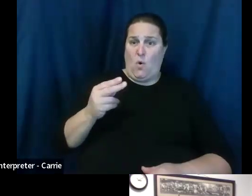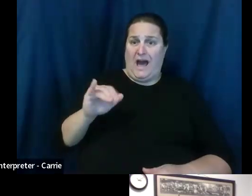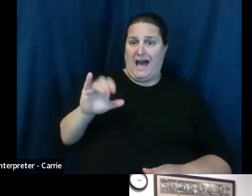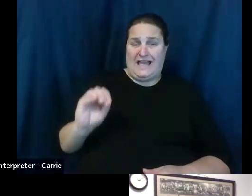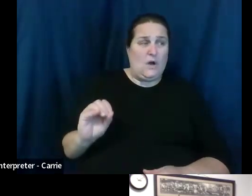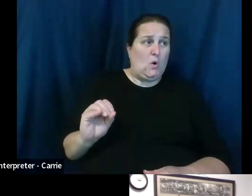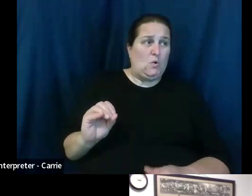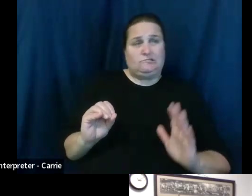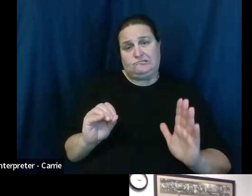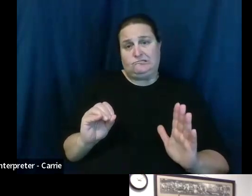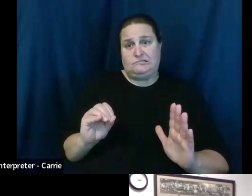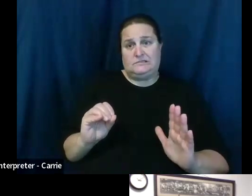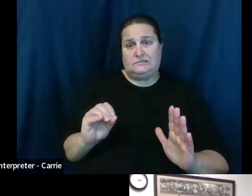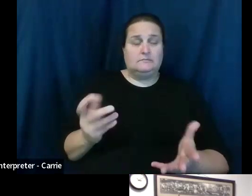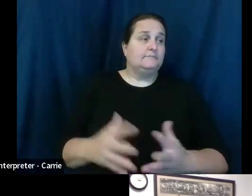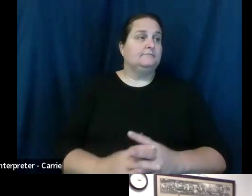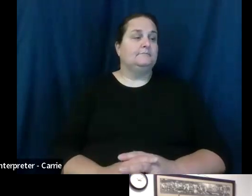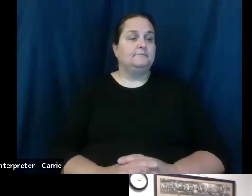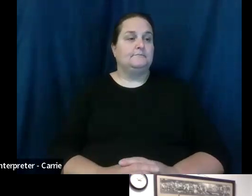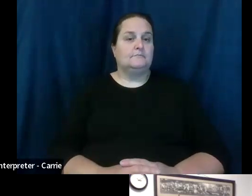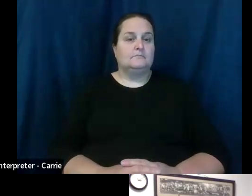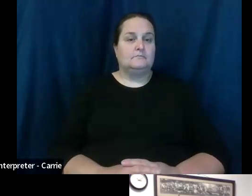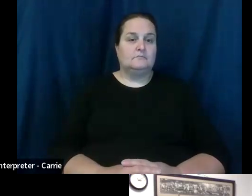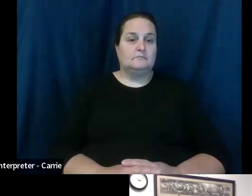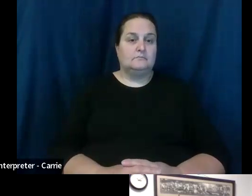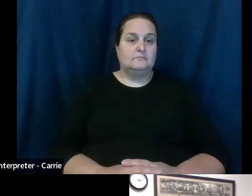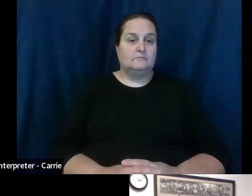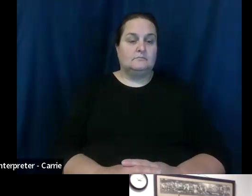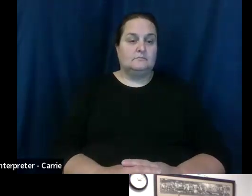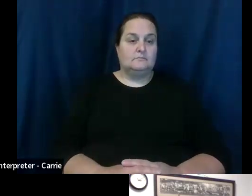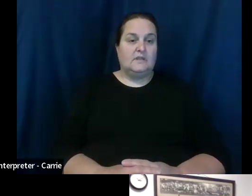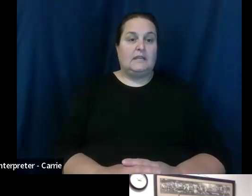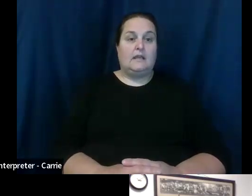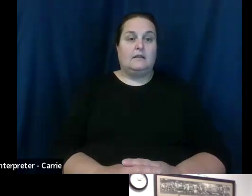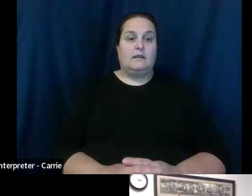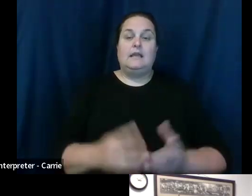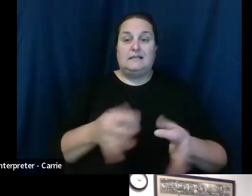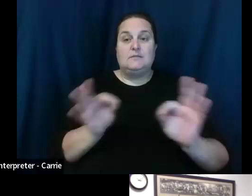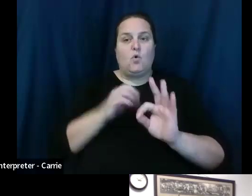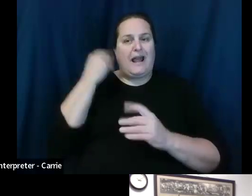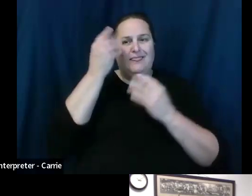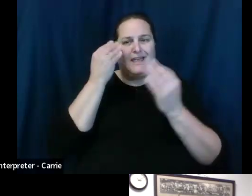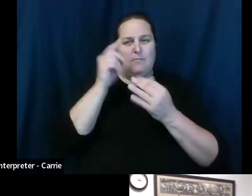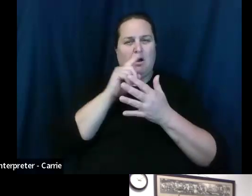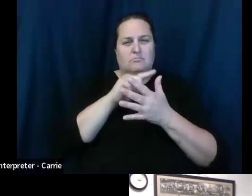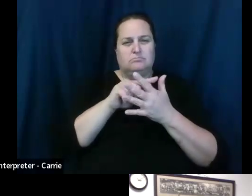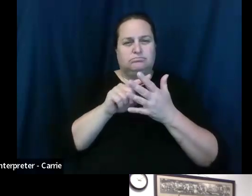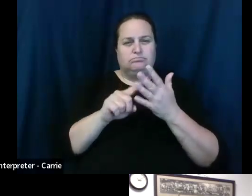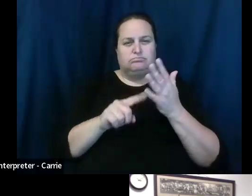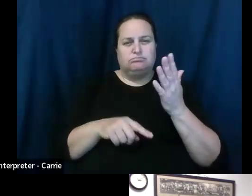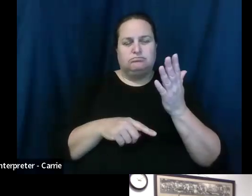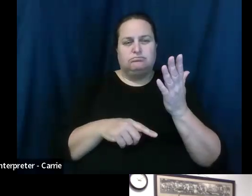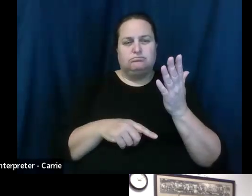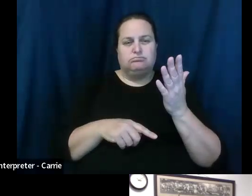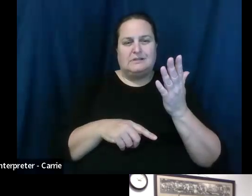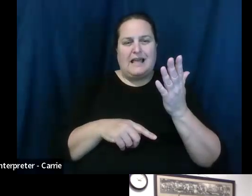put need to identify. And if I really want to make sure that I'm thinking about these things, especially with some of my personal emergency network